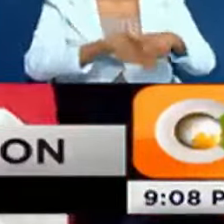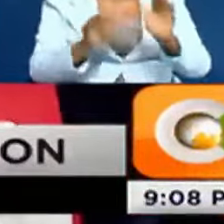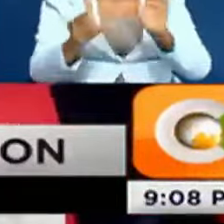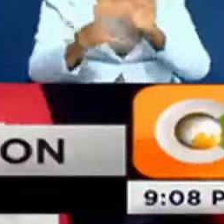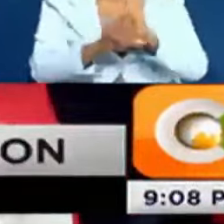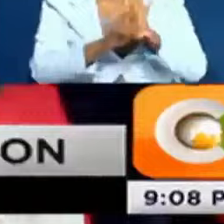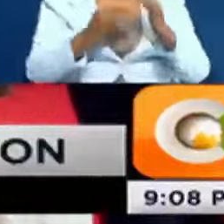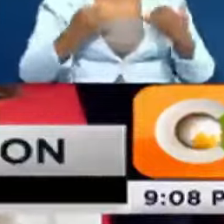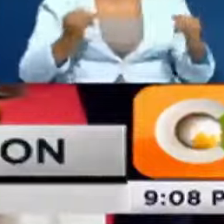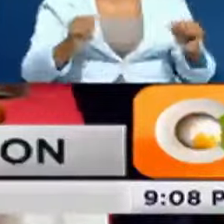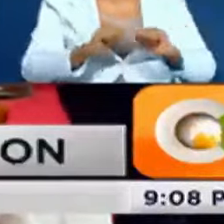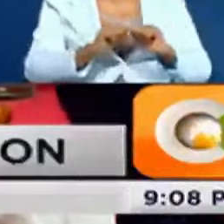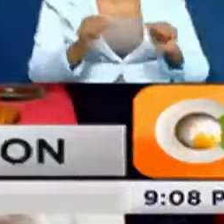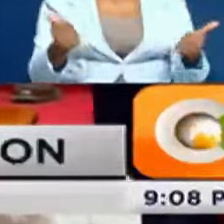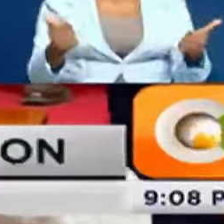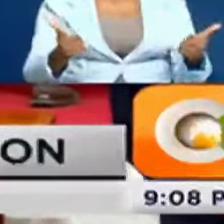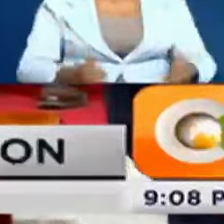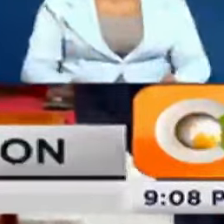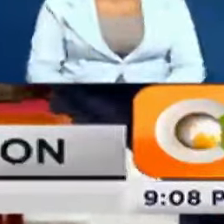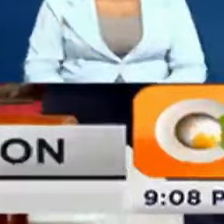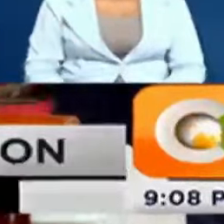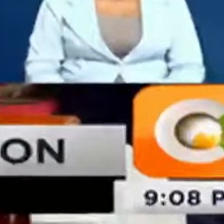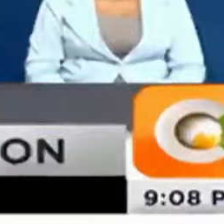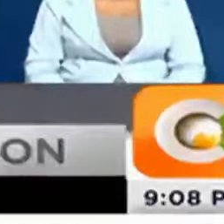Omar, Citizen TV.